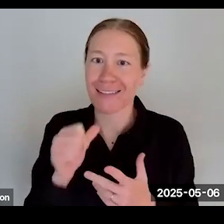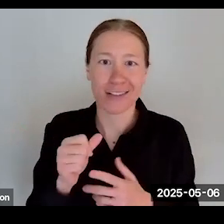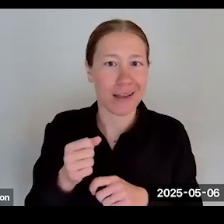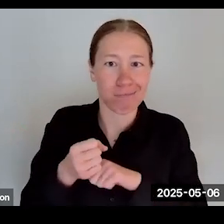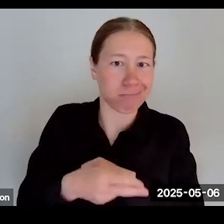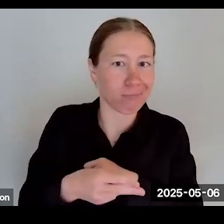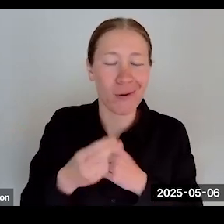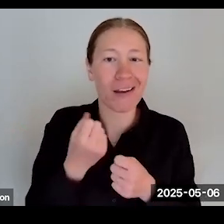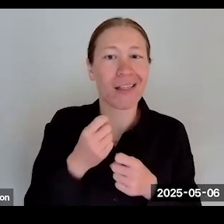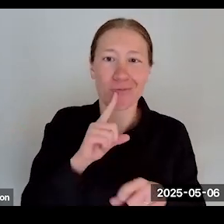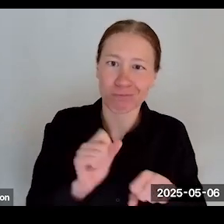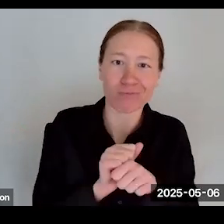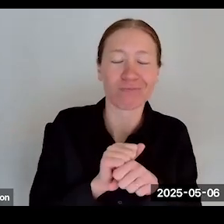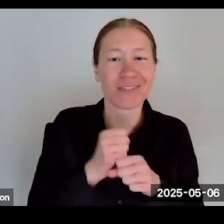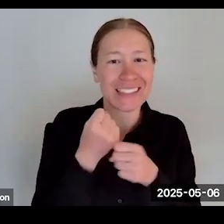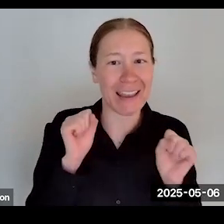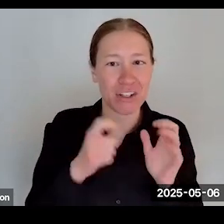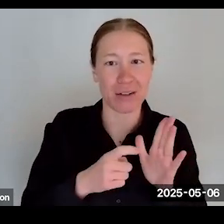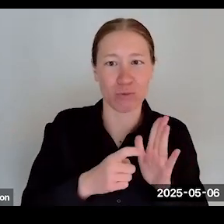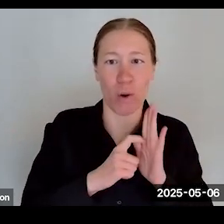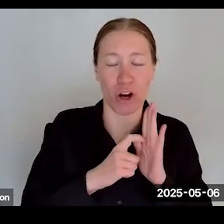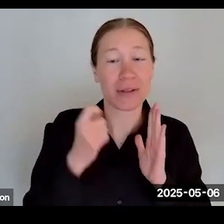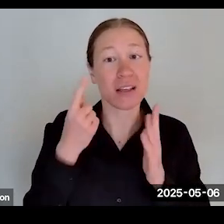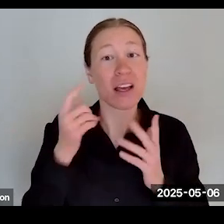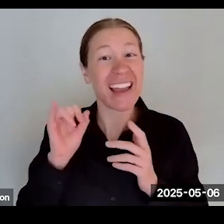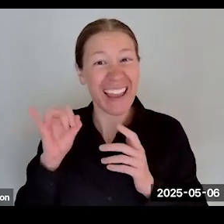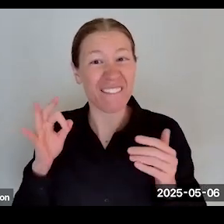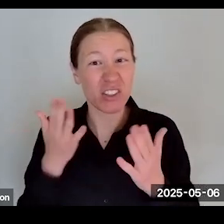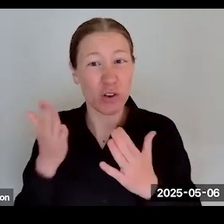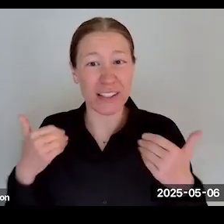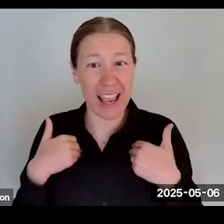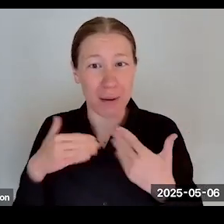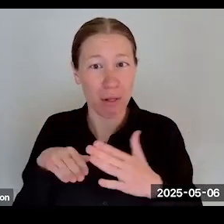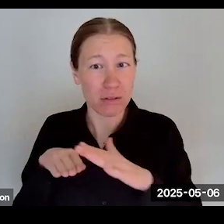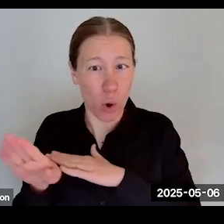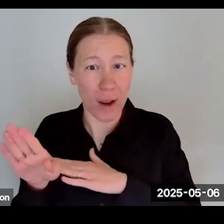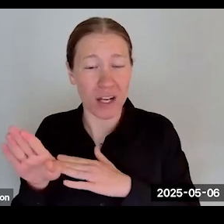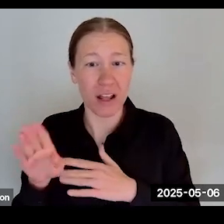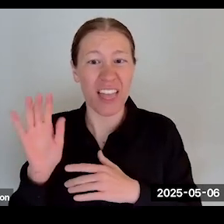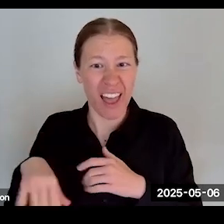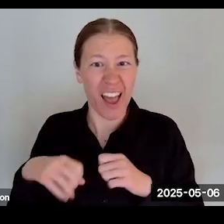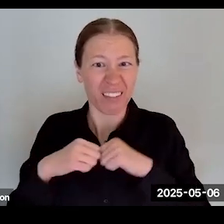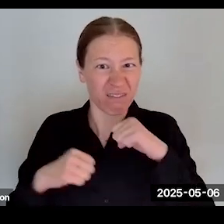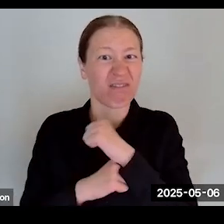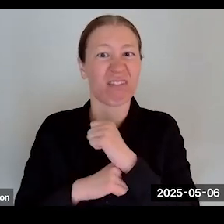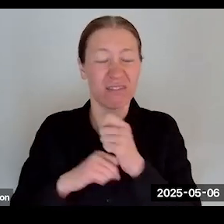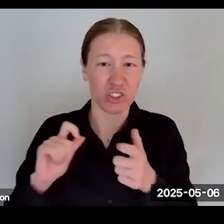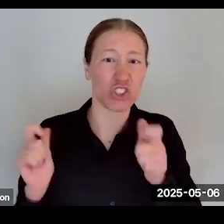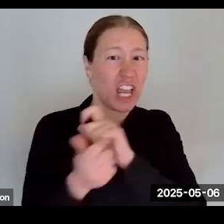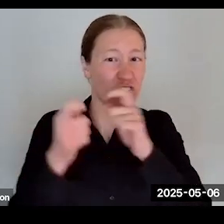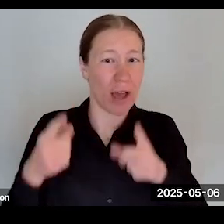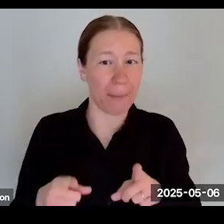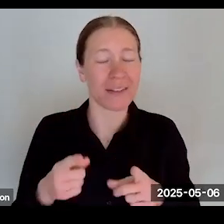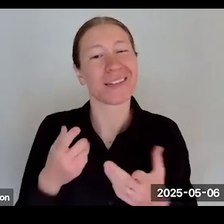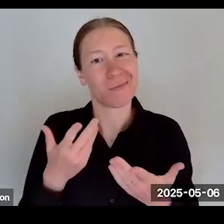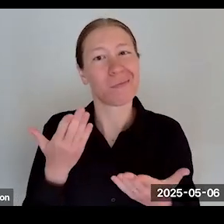safety requirements. If admitting service animals does fundamentally alter the nature of the program or service, the service animal may